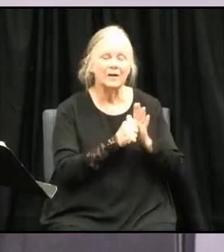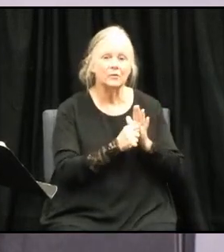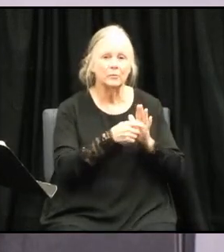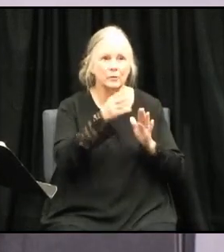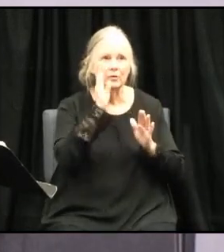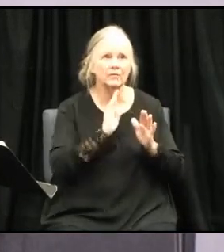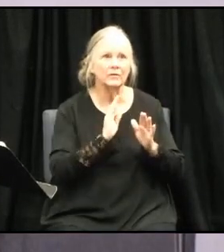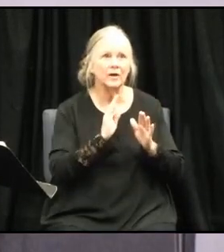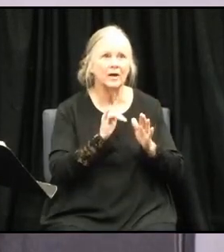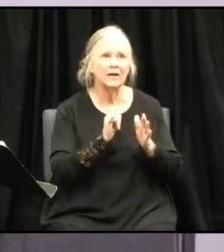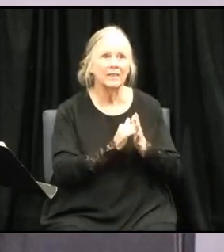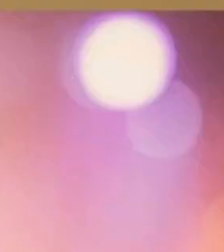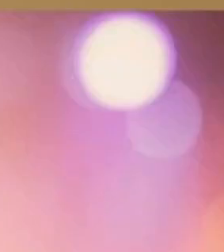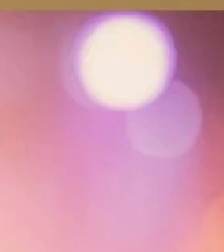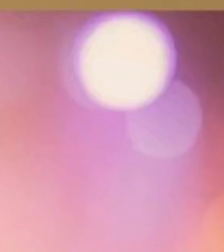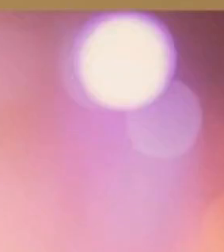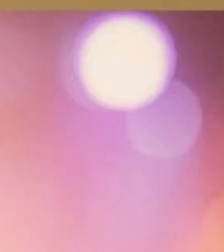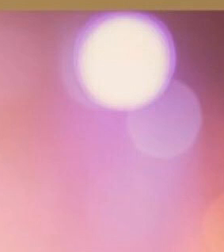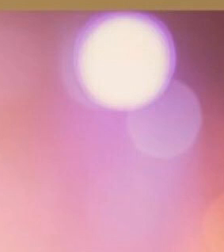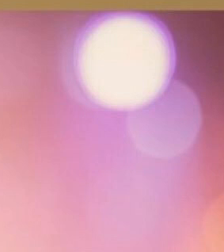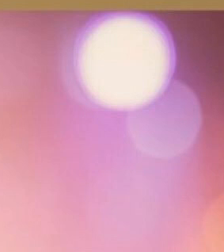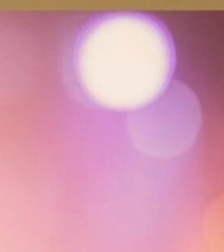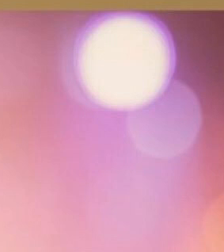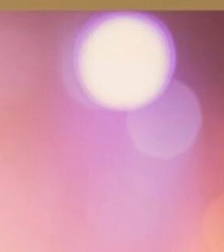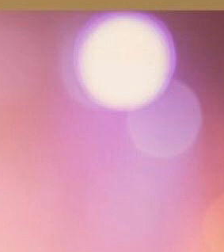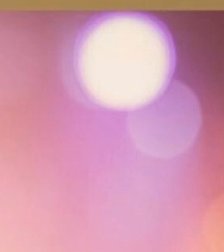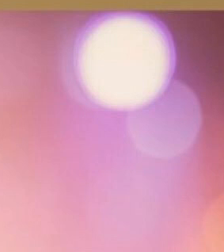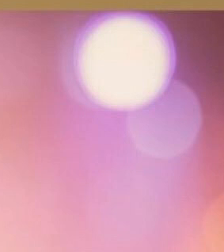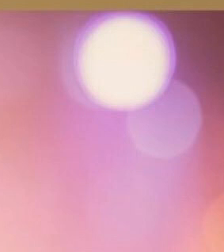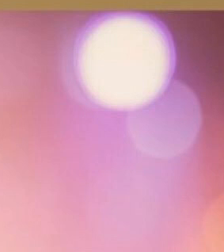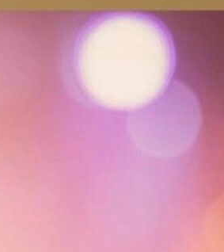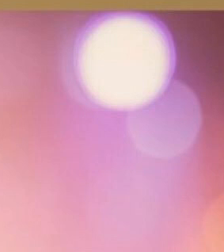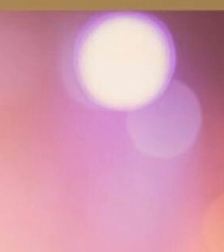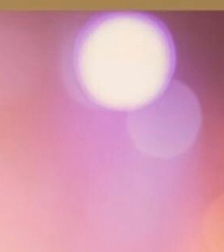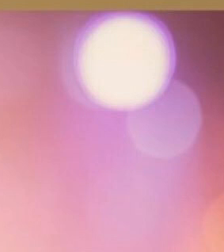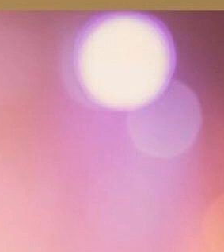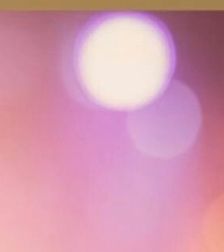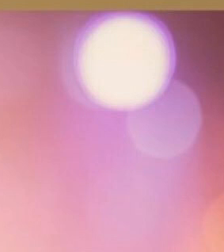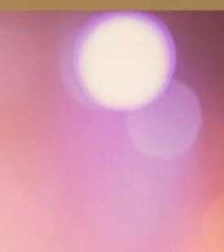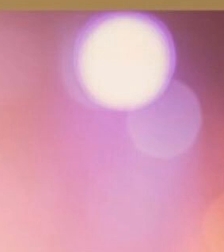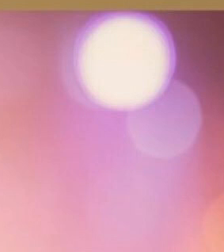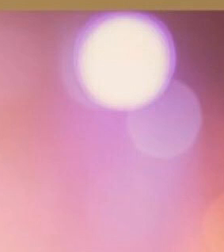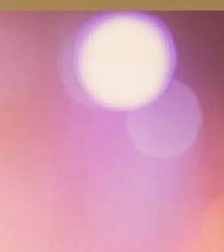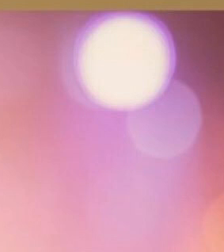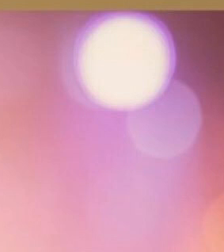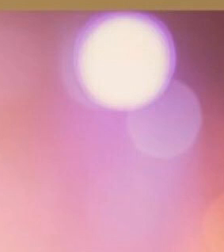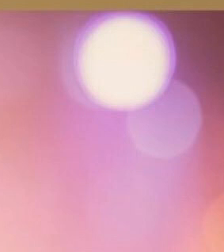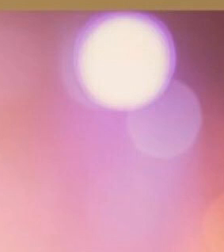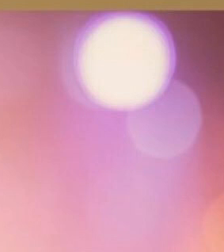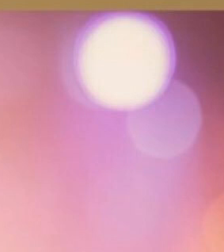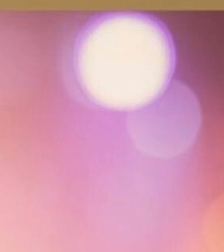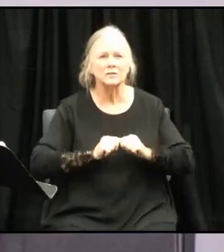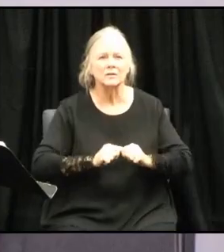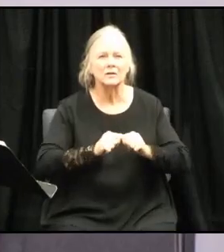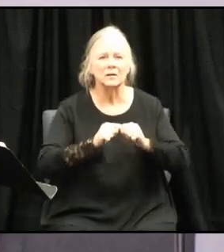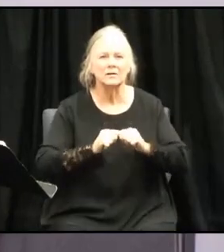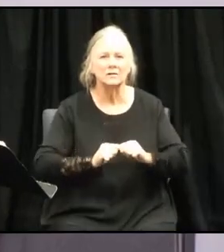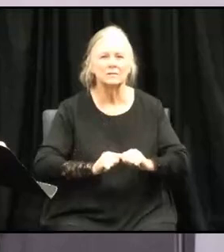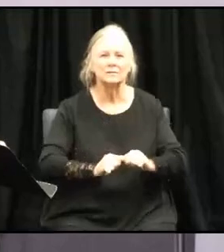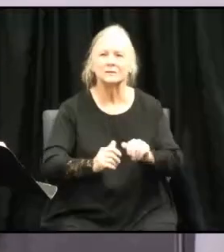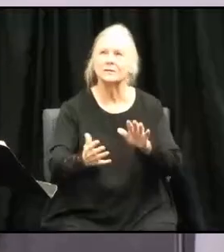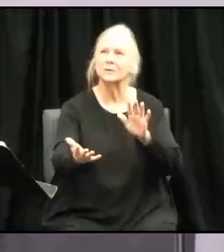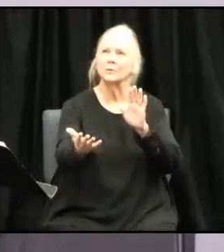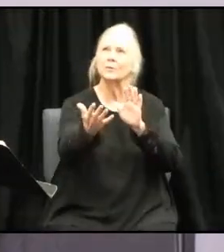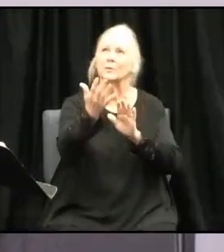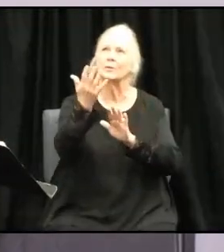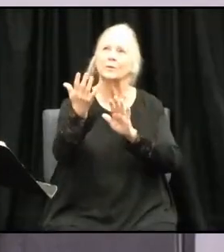us. God's constant presence guarantees his faithfulness. The